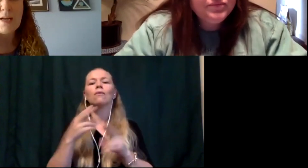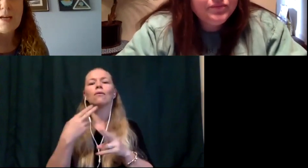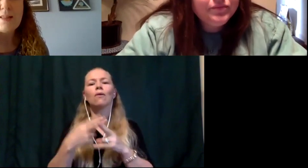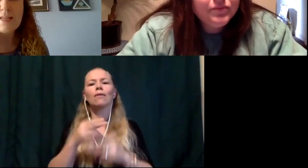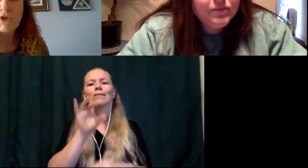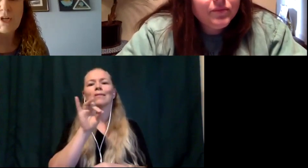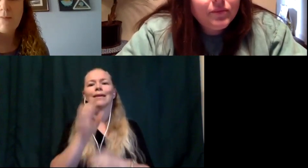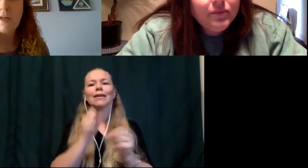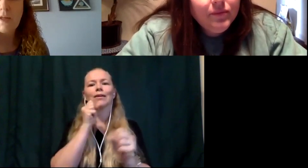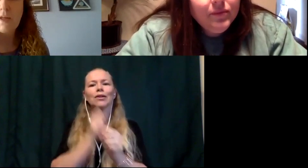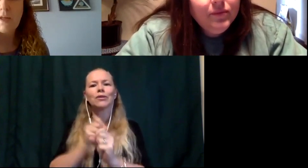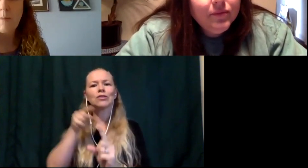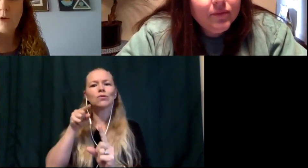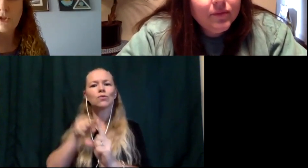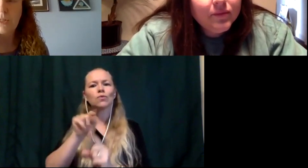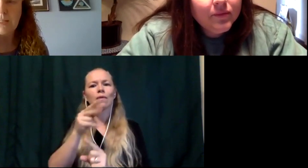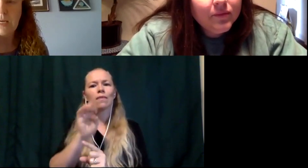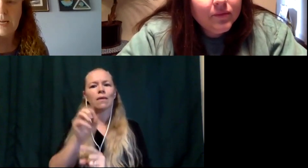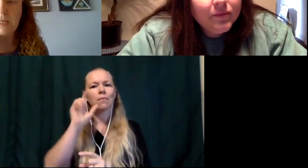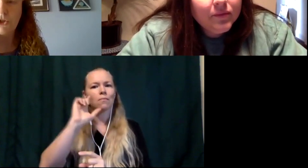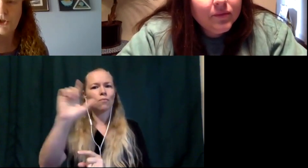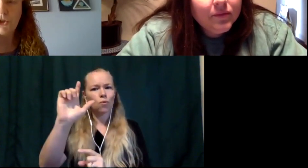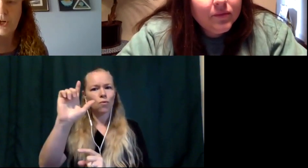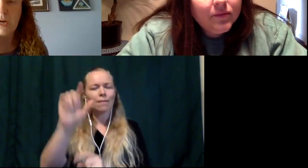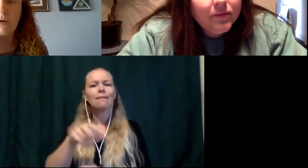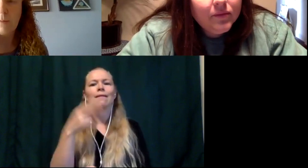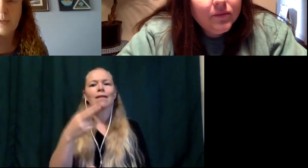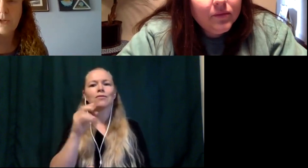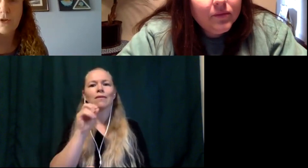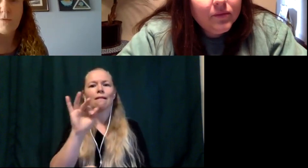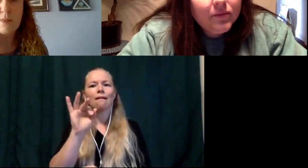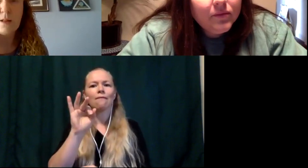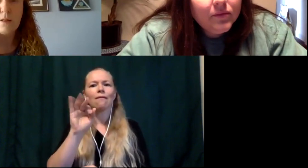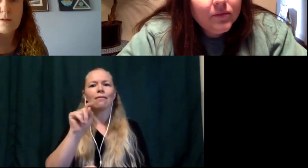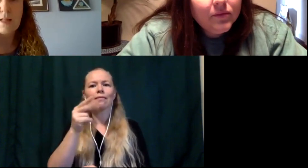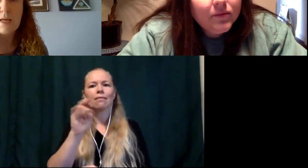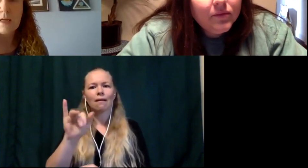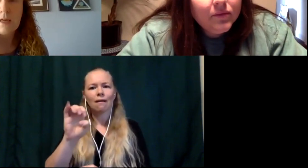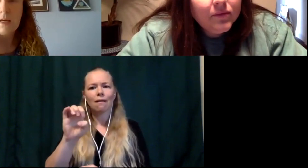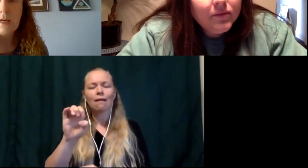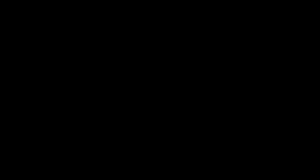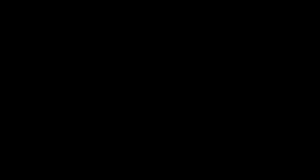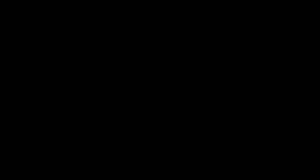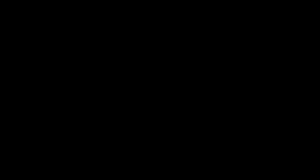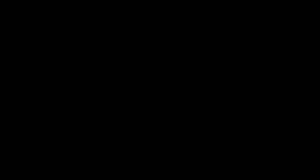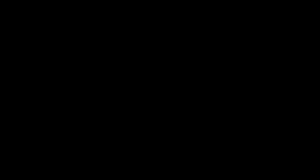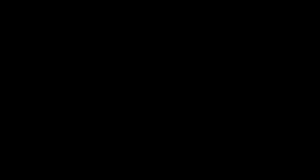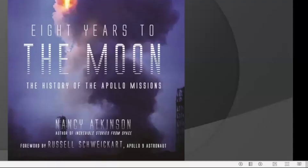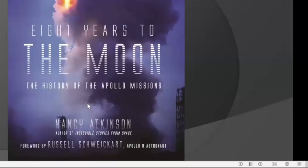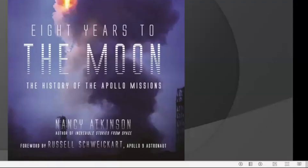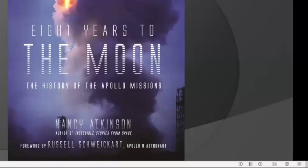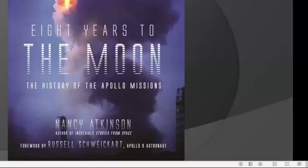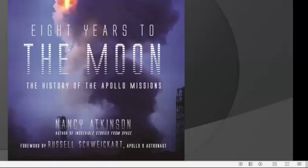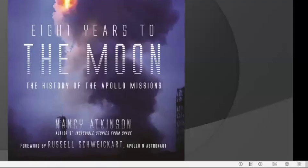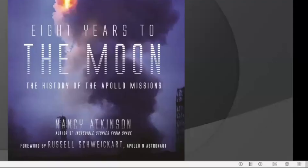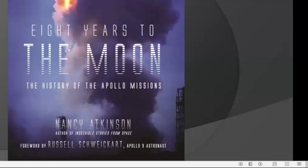Moon, the History of the Apollo Missions. And I can share a picture of what that looks like. There's the